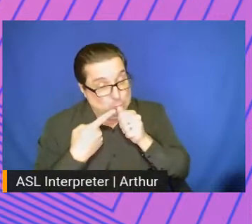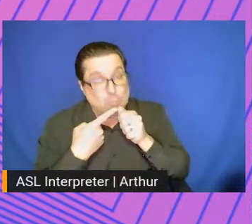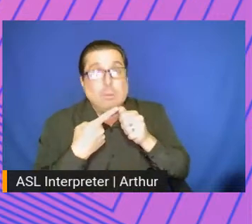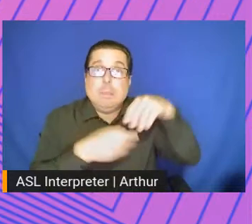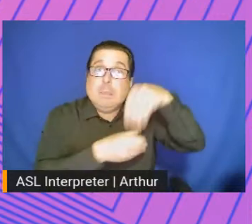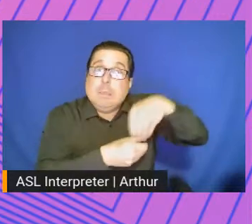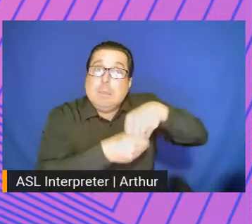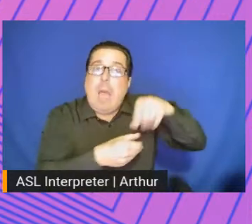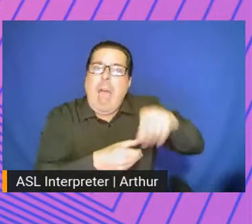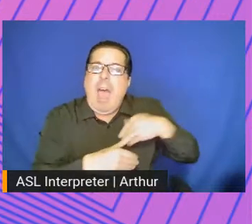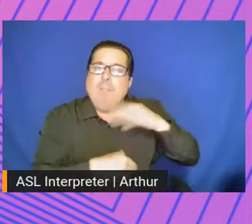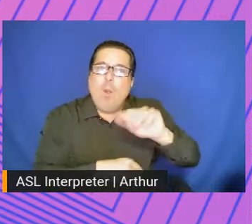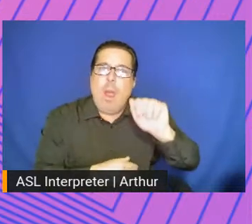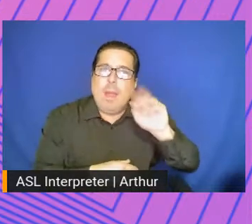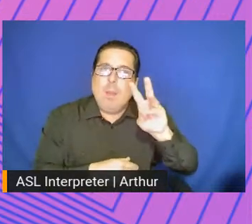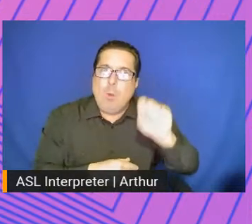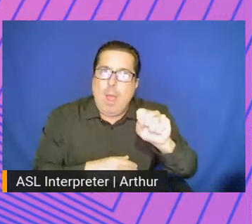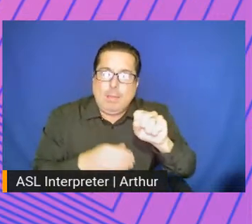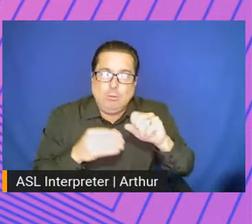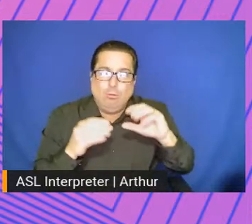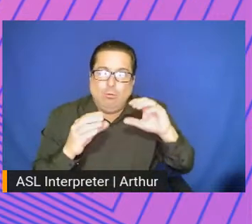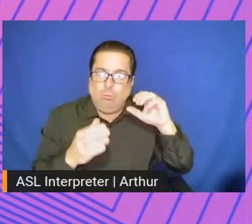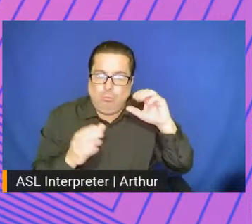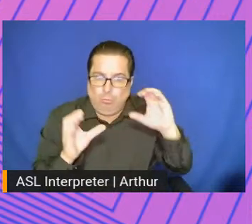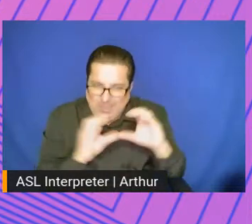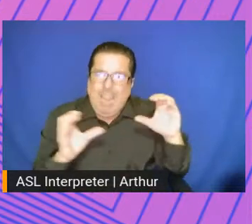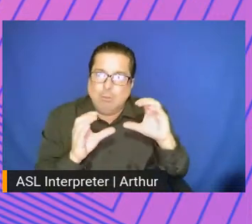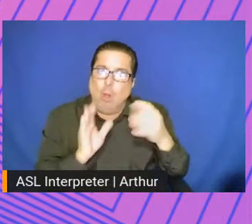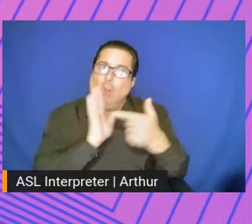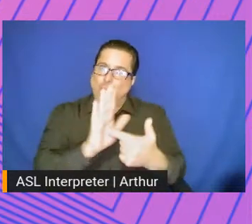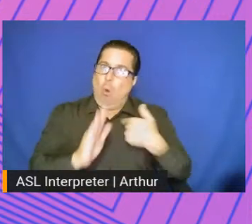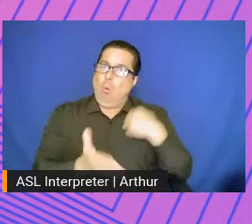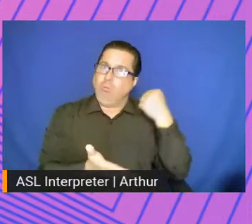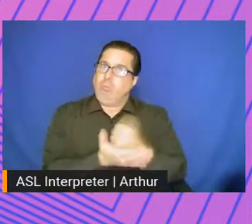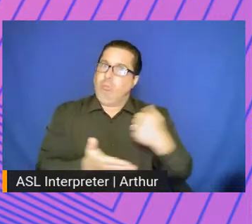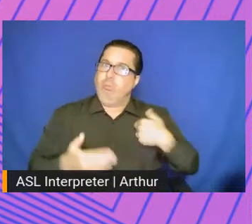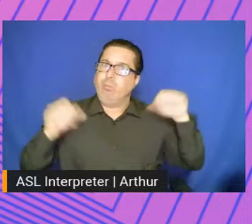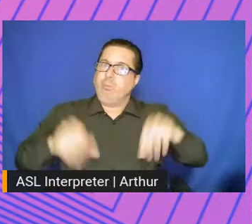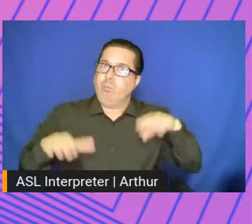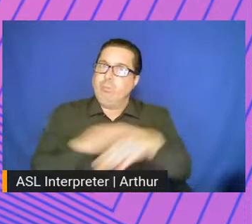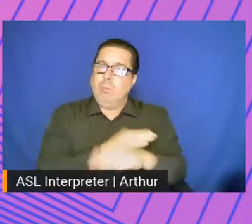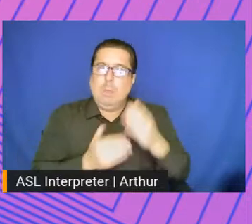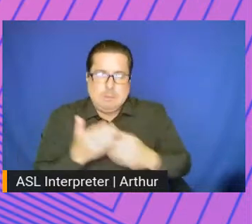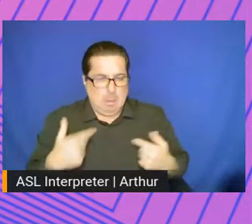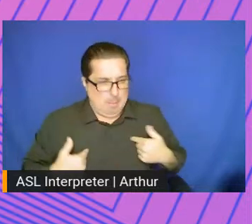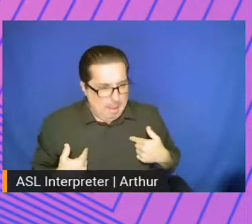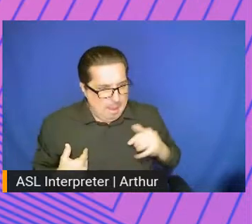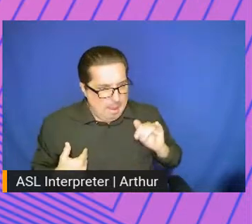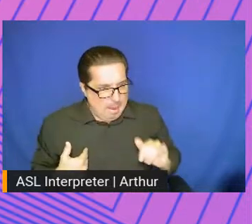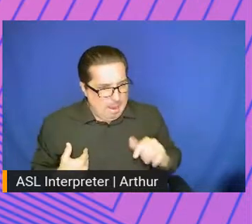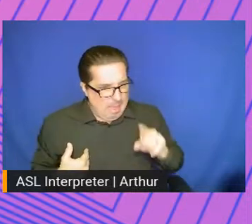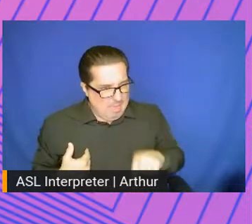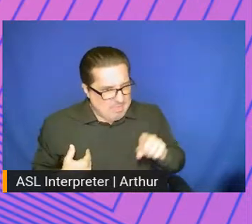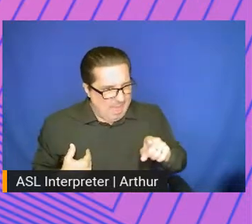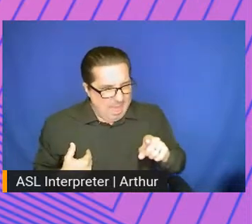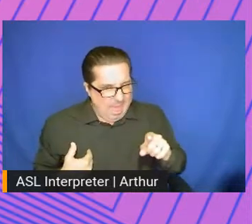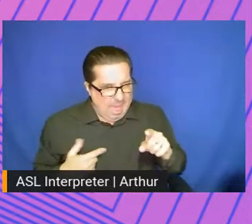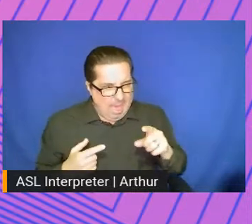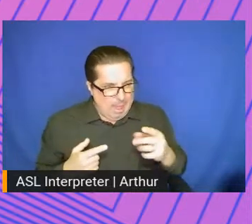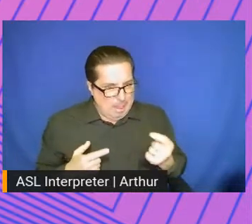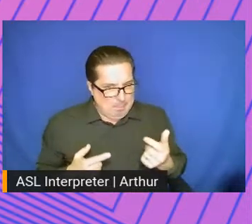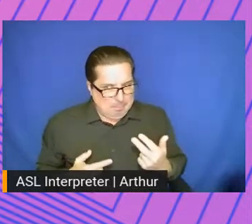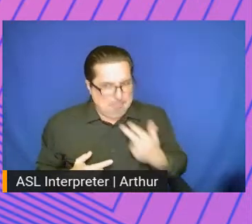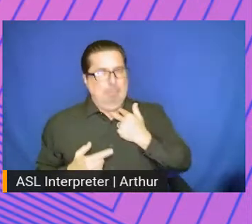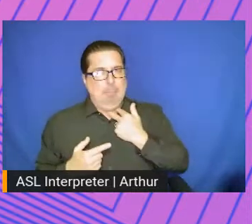to have your AWS credentials stored in there. And so some of you might already be going, that's a little bit of a gotcha. So